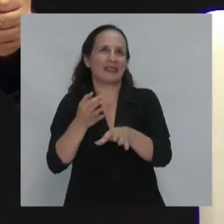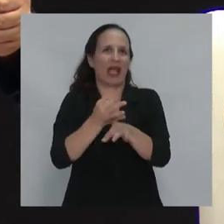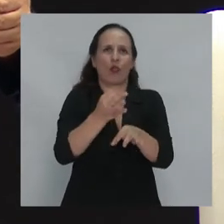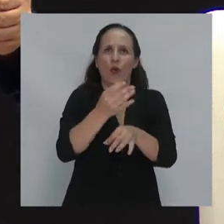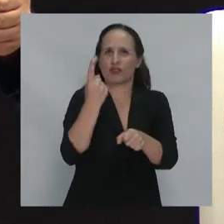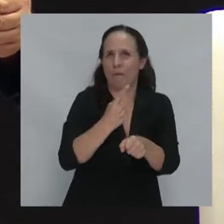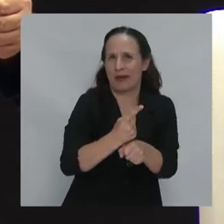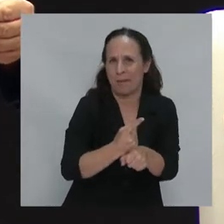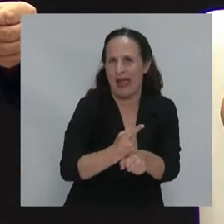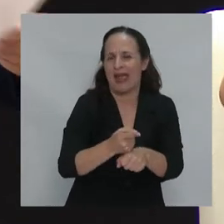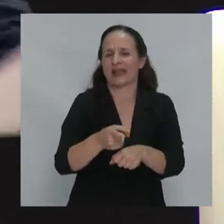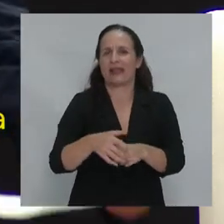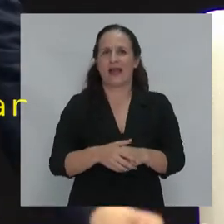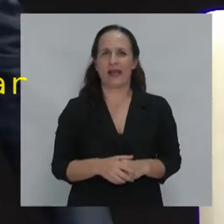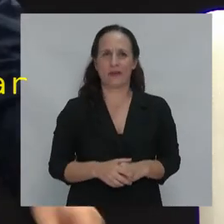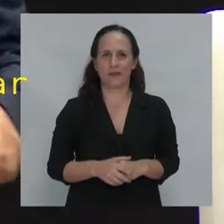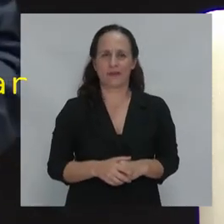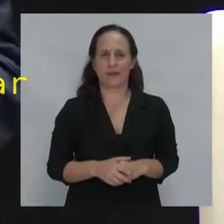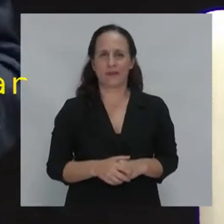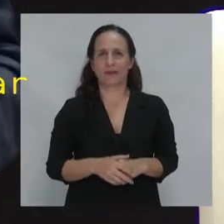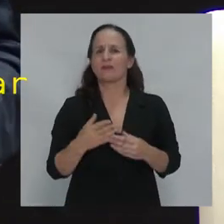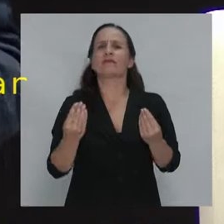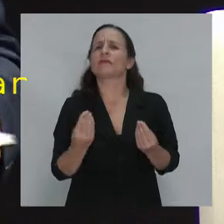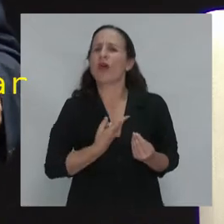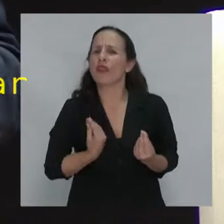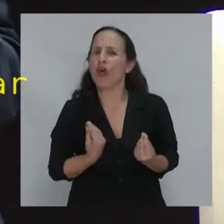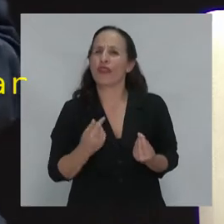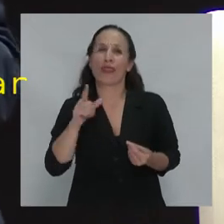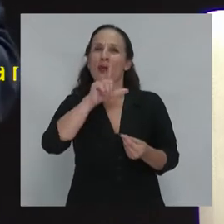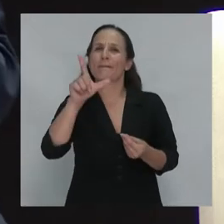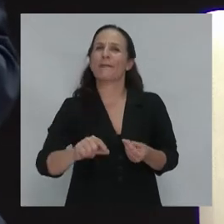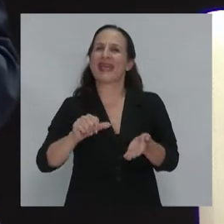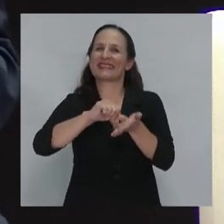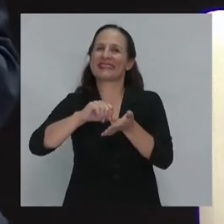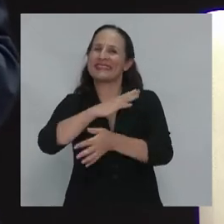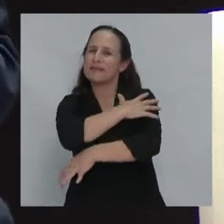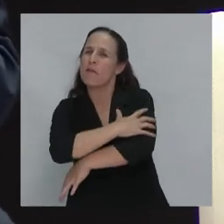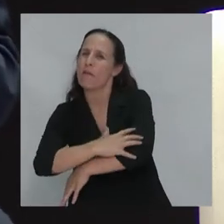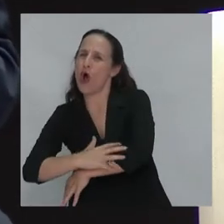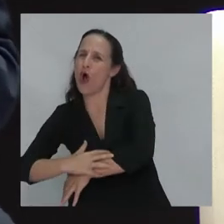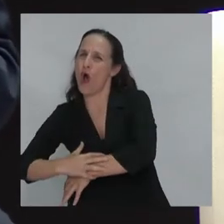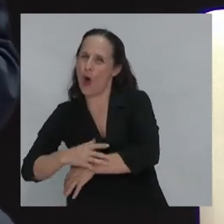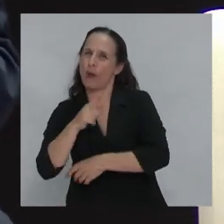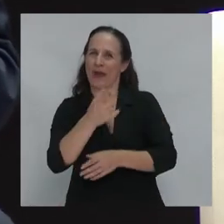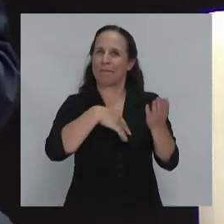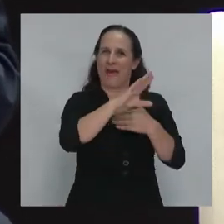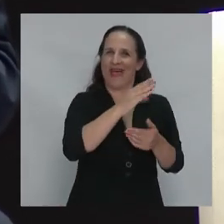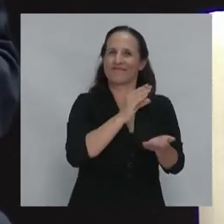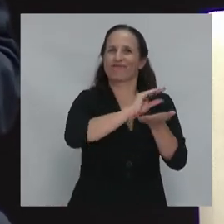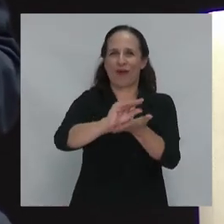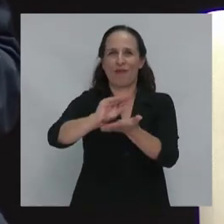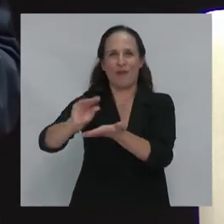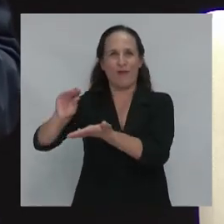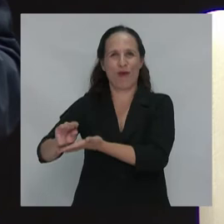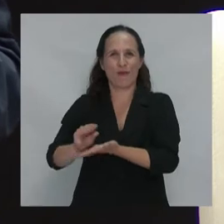in the poorest countries of the global south. But all this is not enough. We urgently require